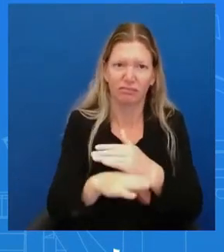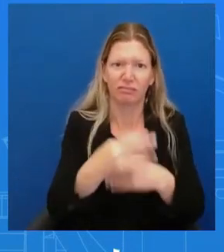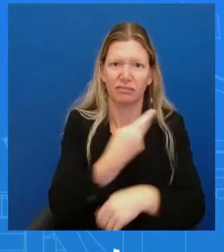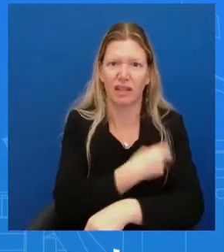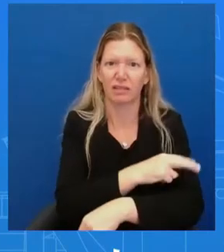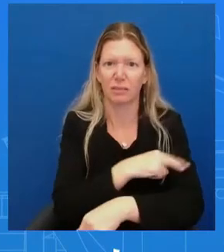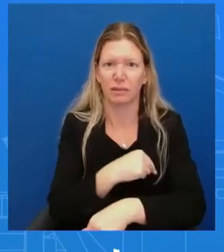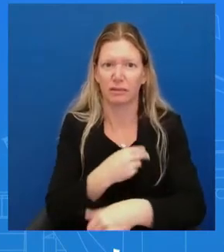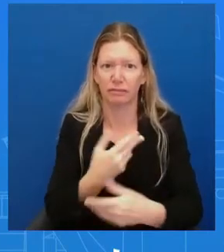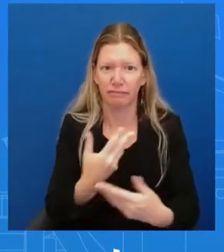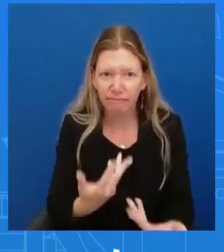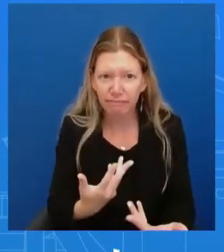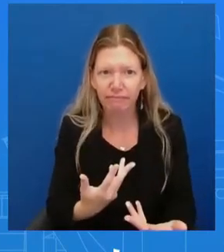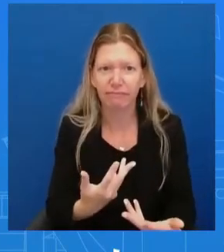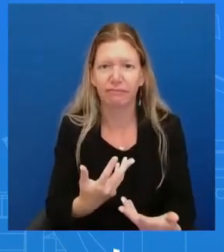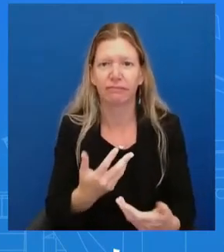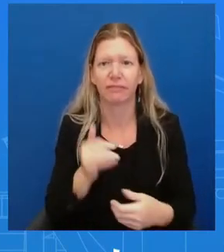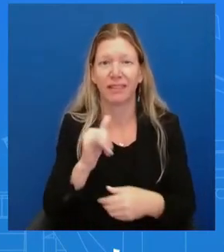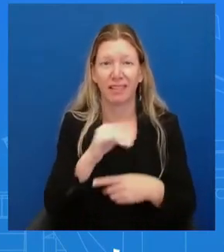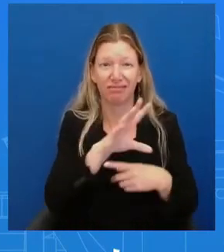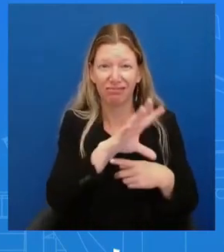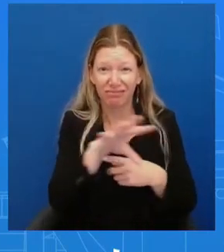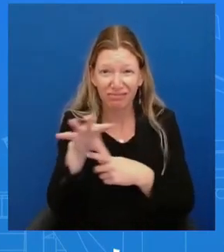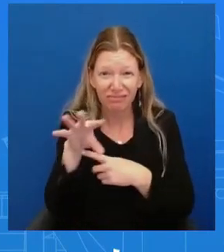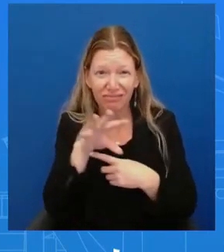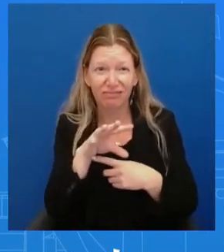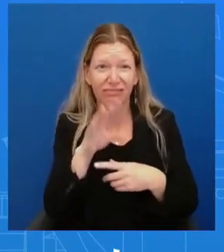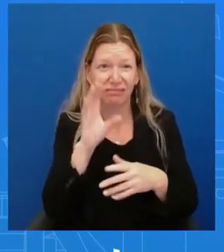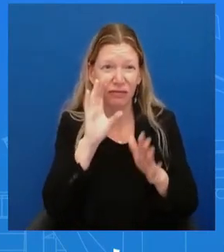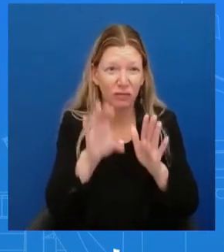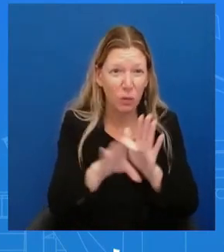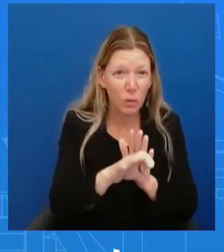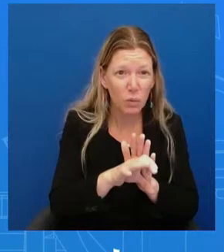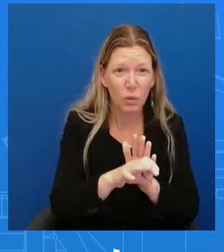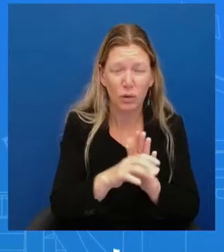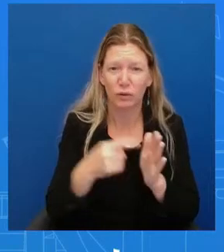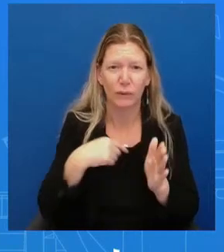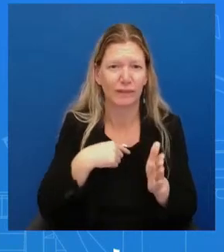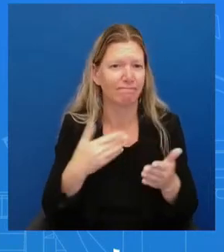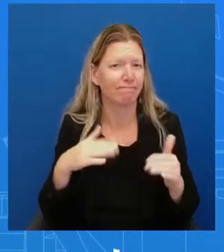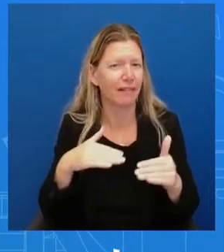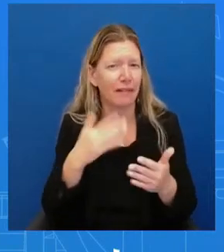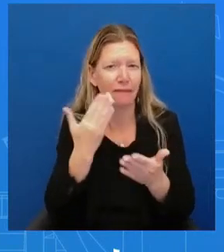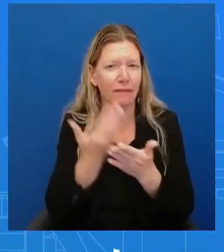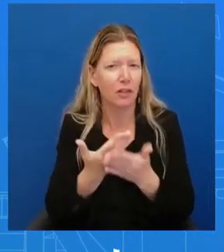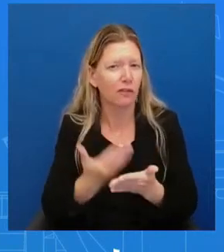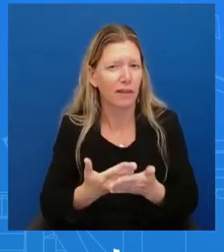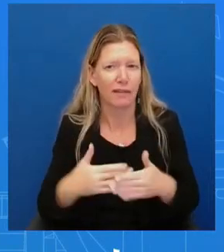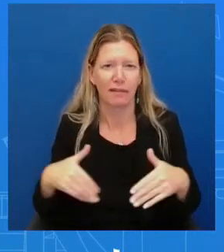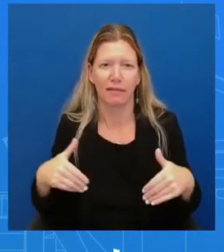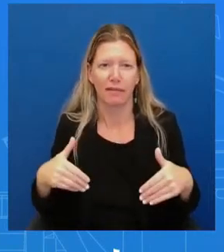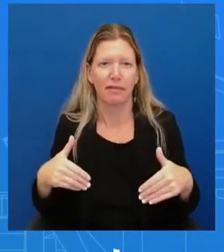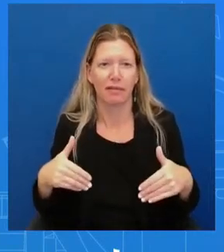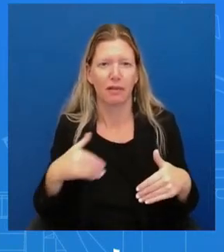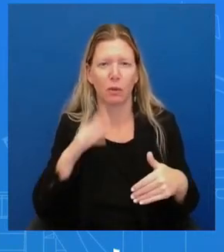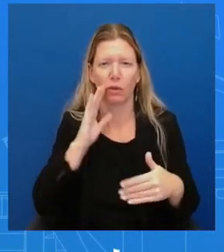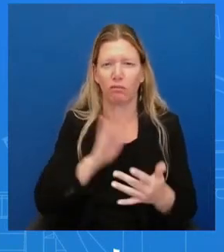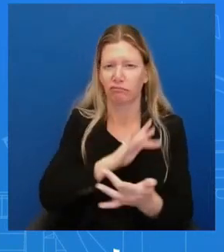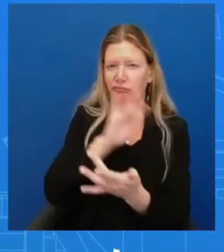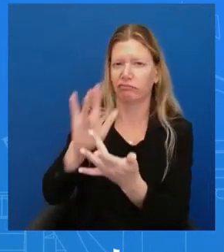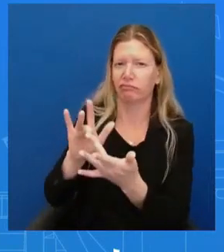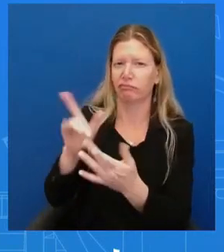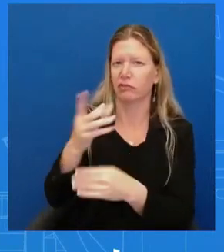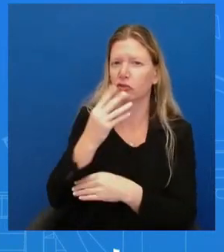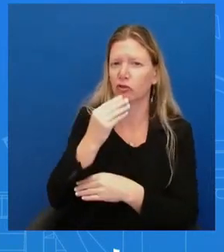reportings. We have not verified that footage. We're reaching out to the Israeli government to get more information.